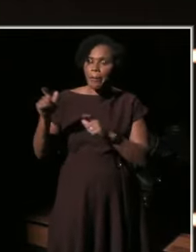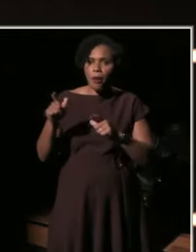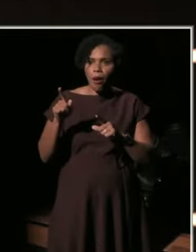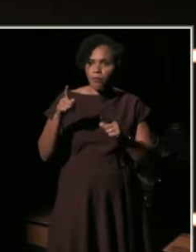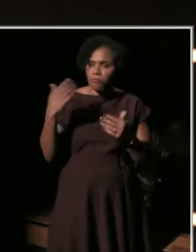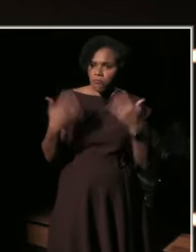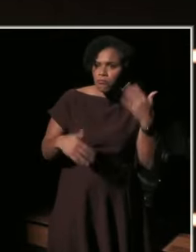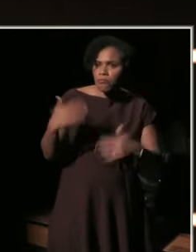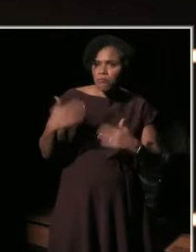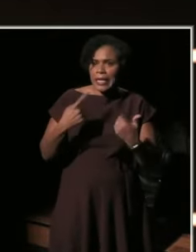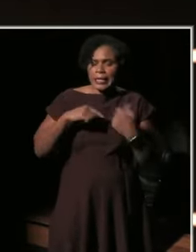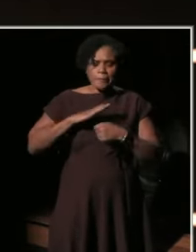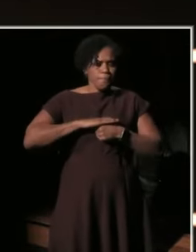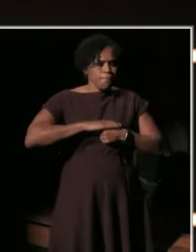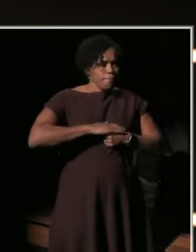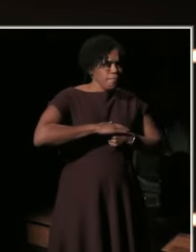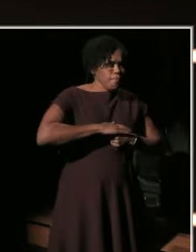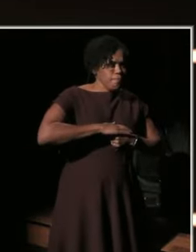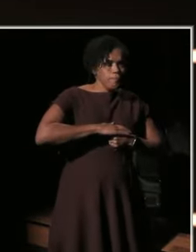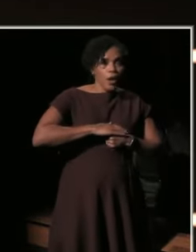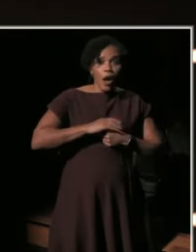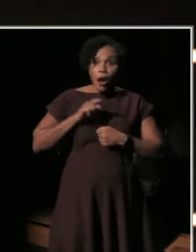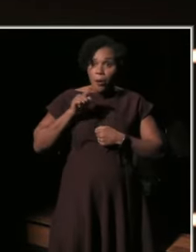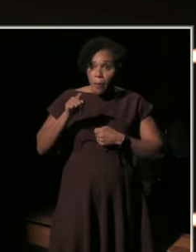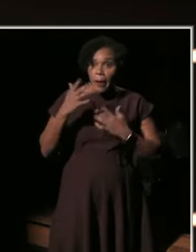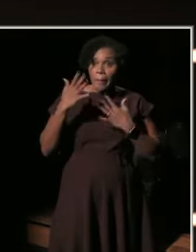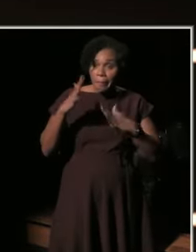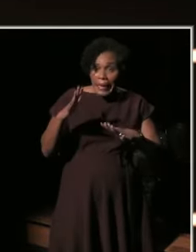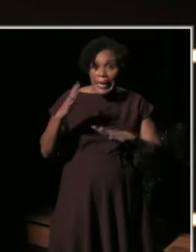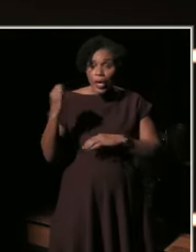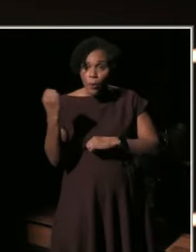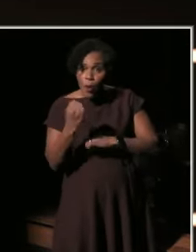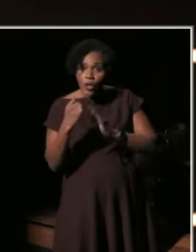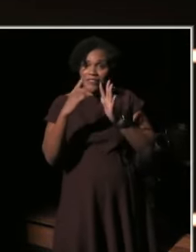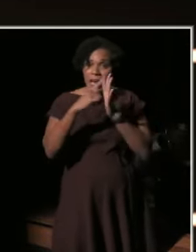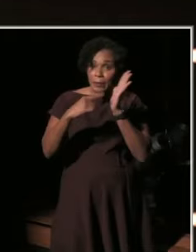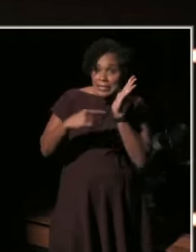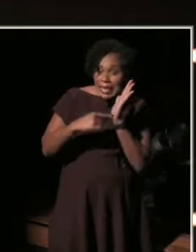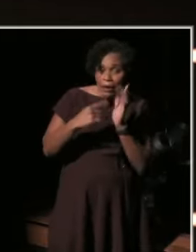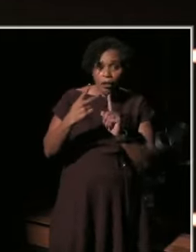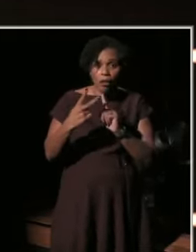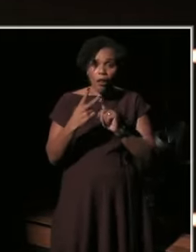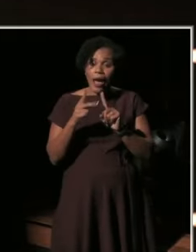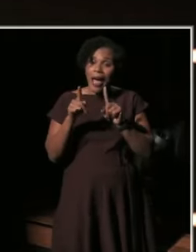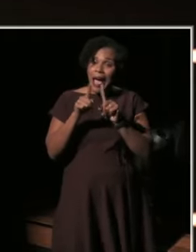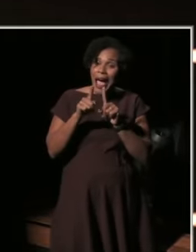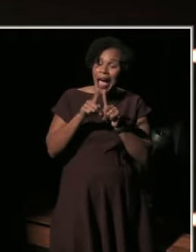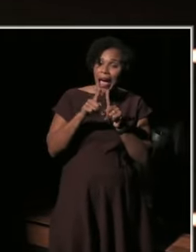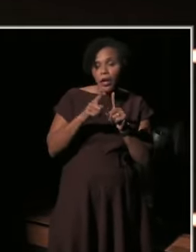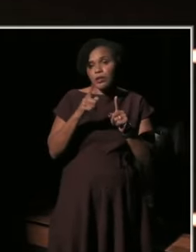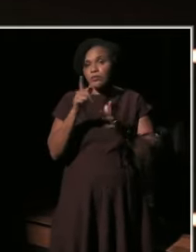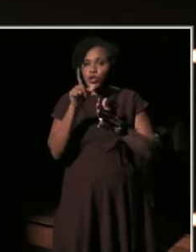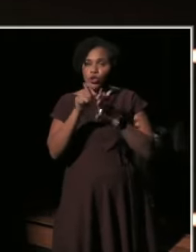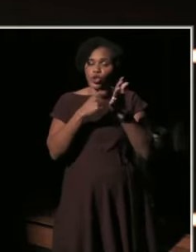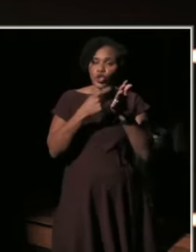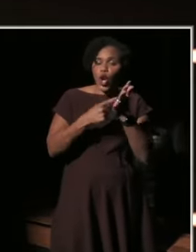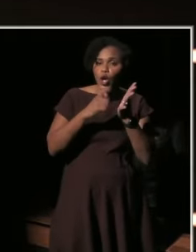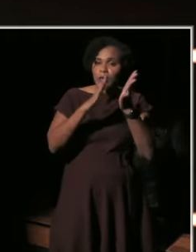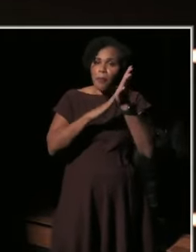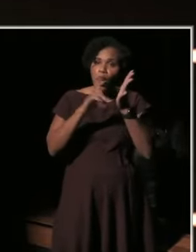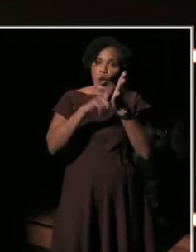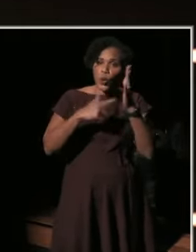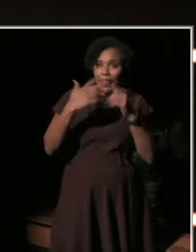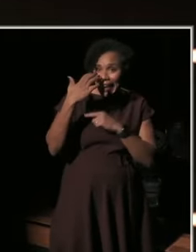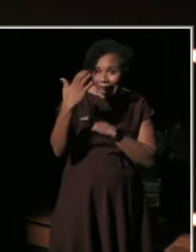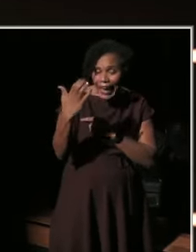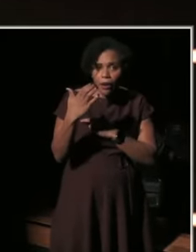States. After the brutal murder of Emmett Till and the assassination of Reverend Dr. Martin Luther King and President Robert